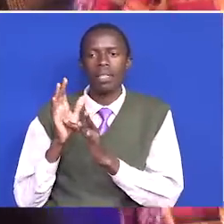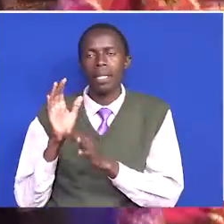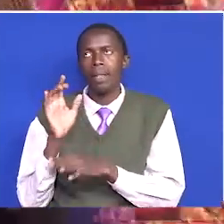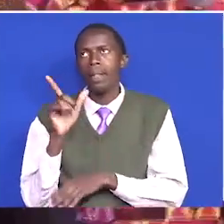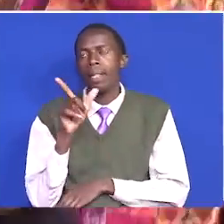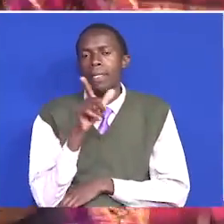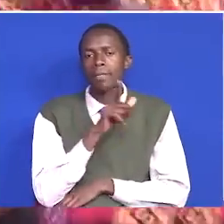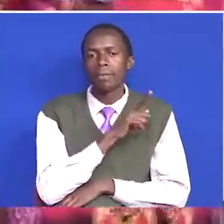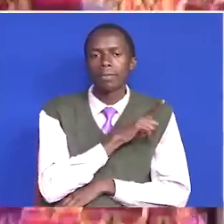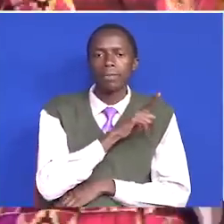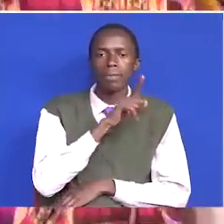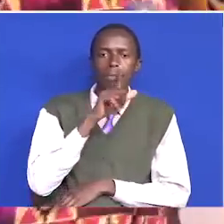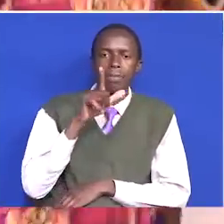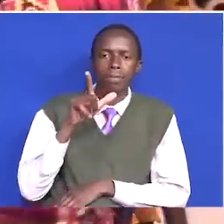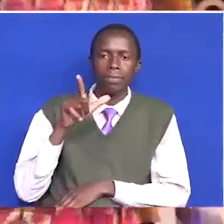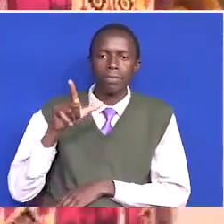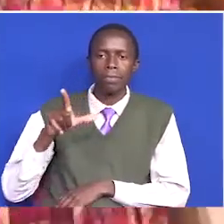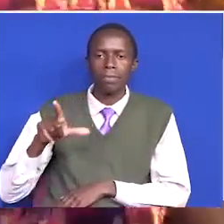Bwana na